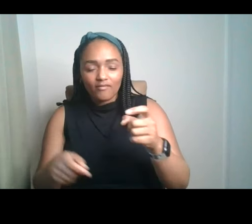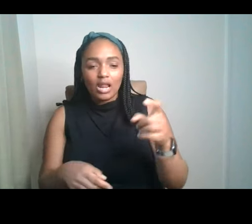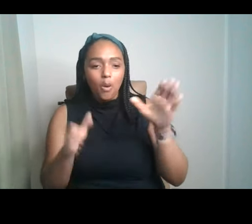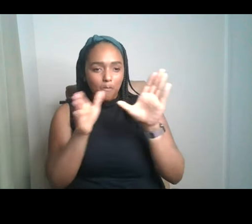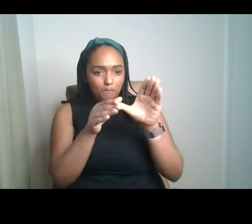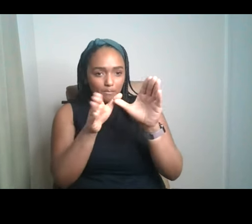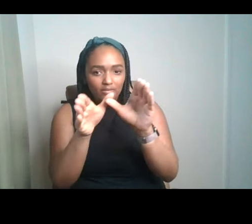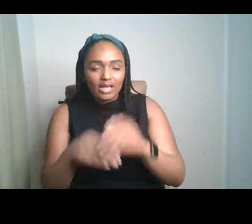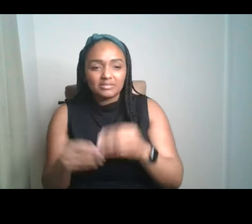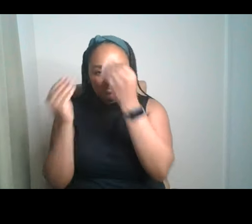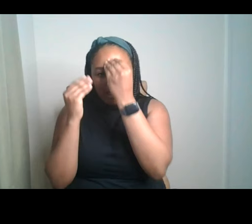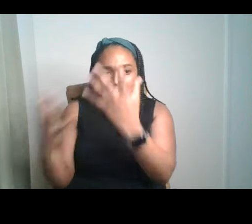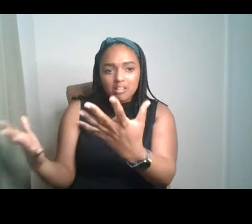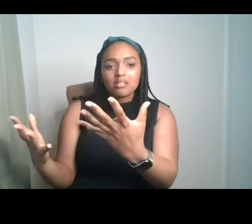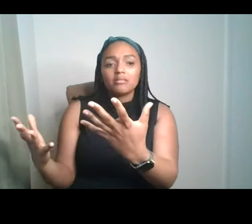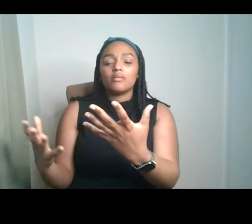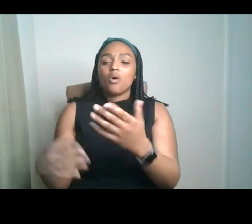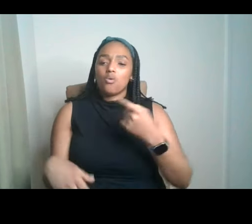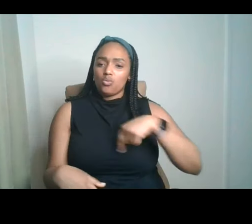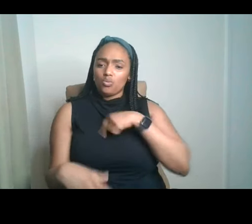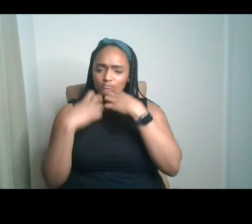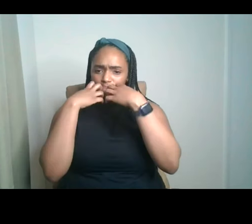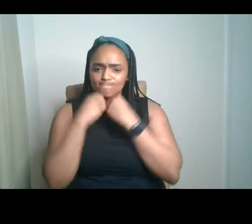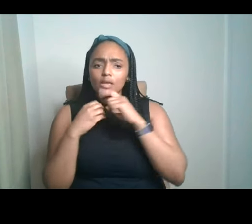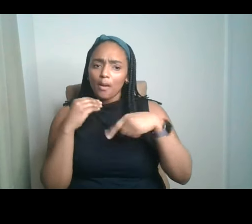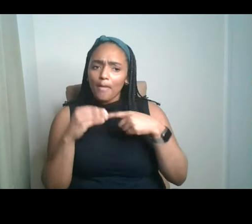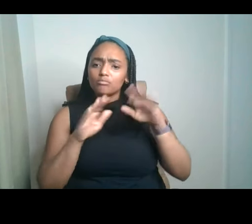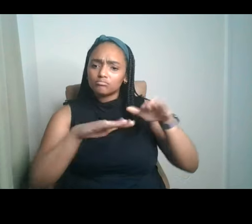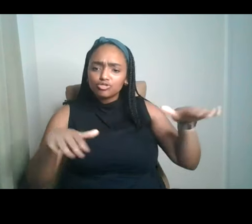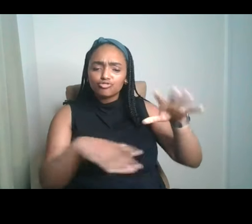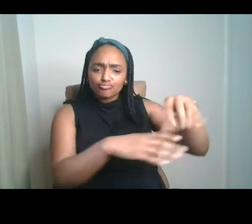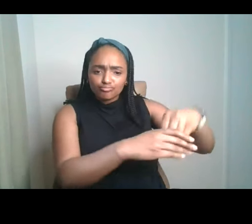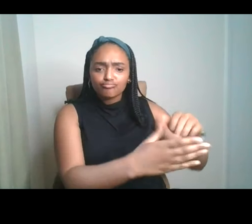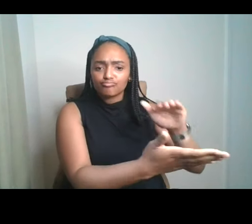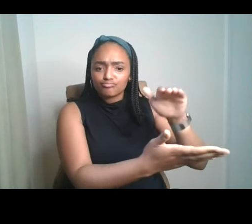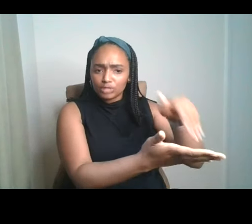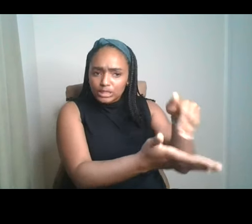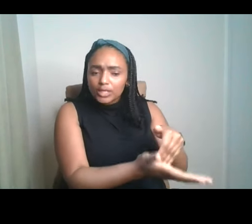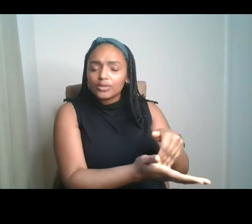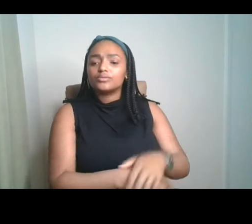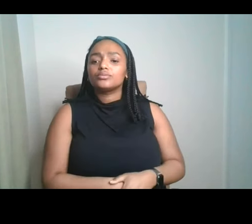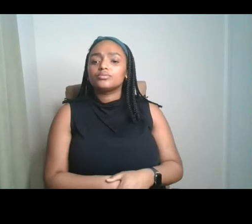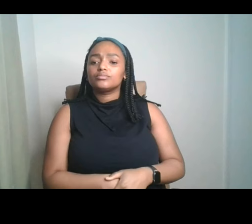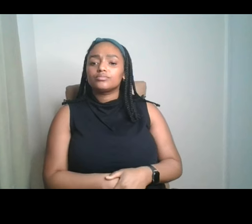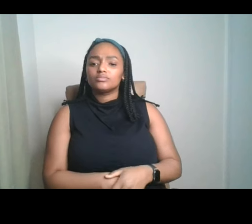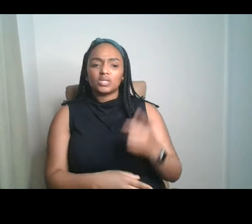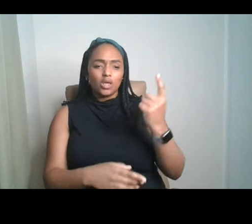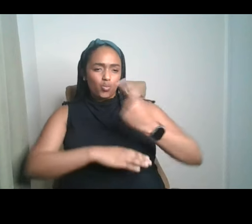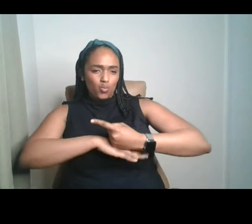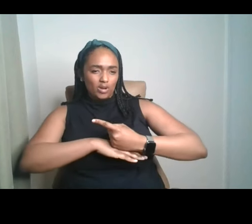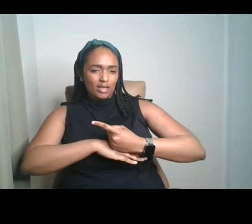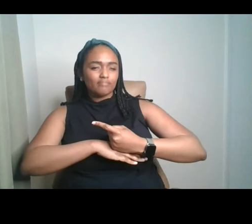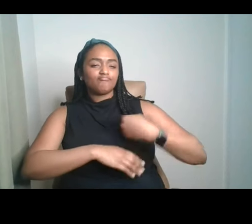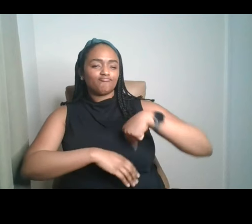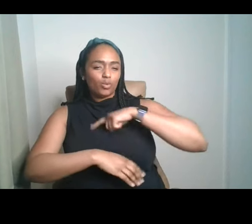and to let them know that we cared. And at one of our meetings, we met with the senator's lead immigration